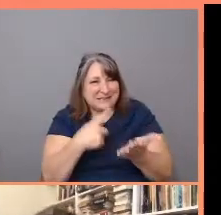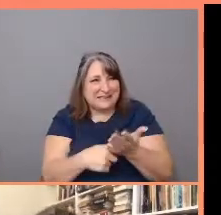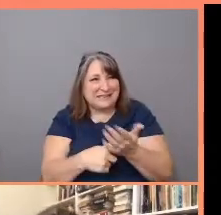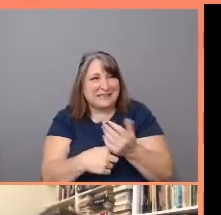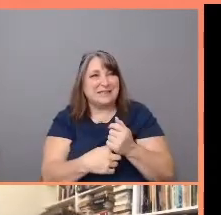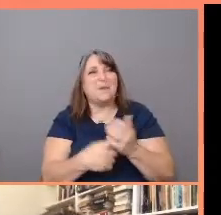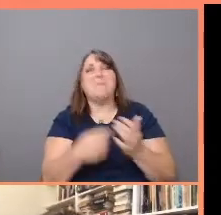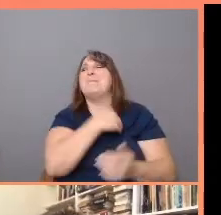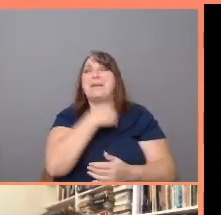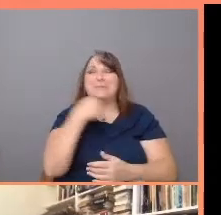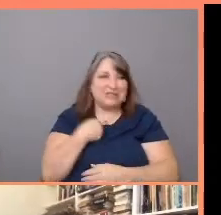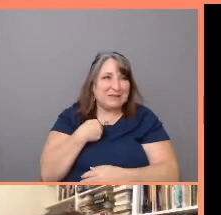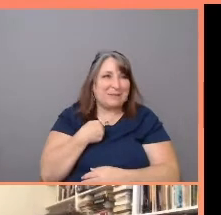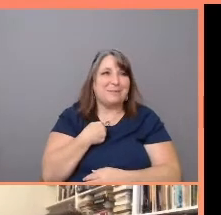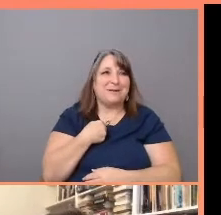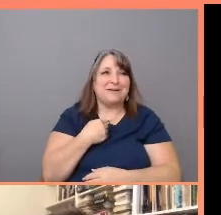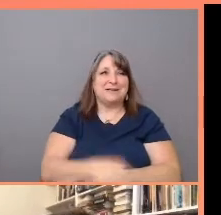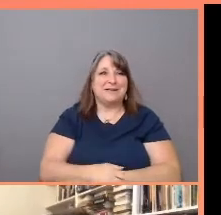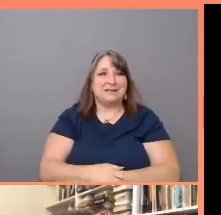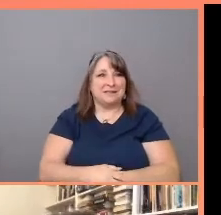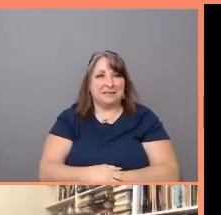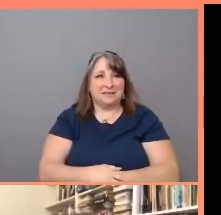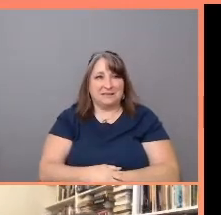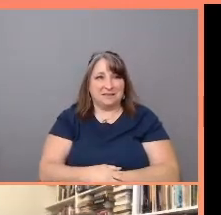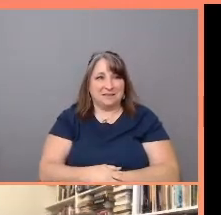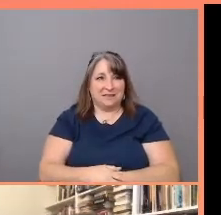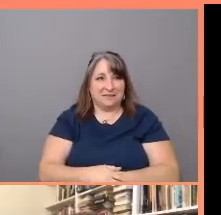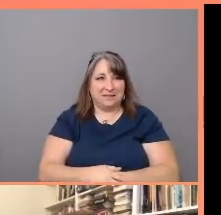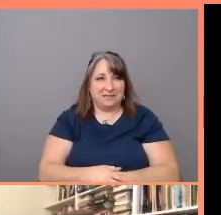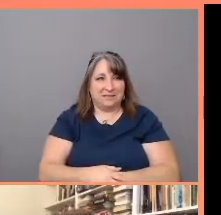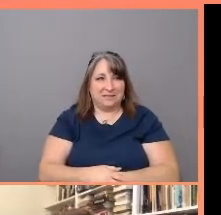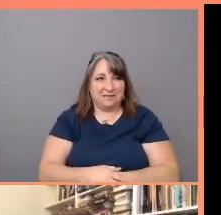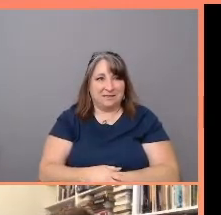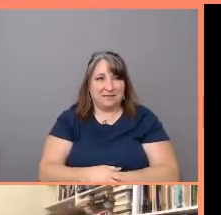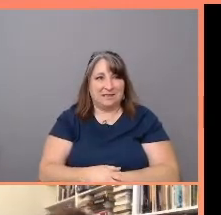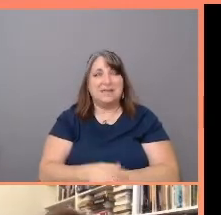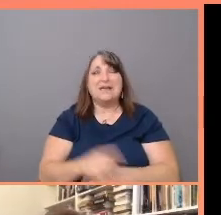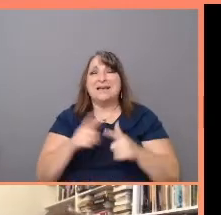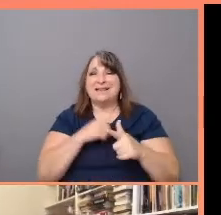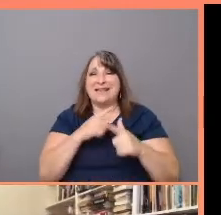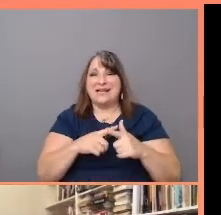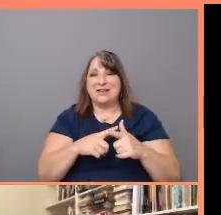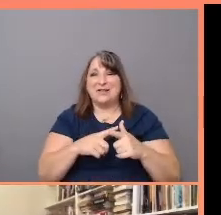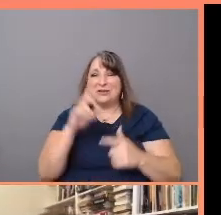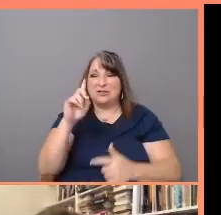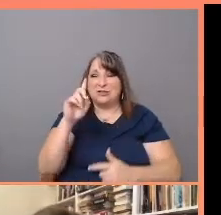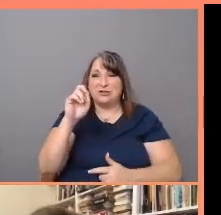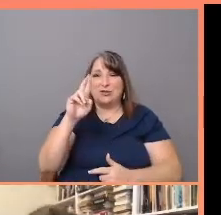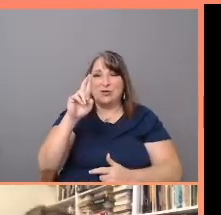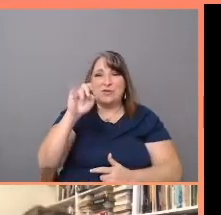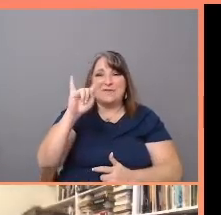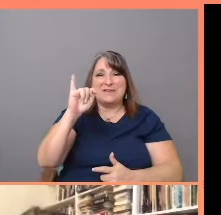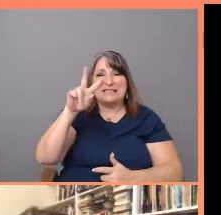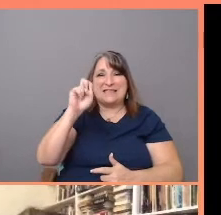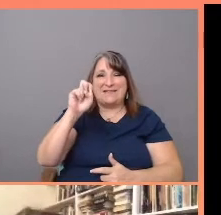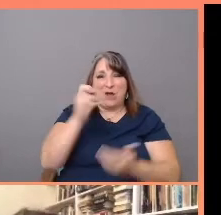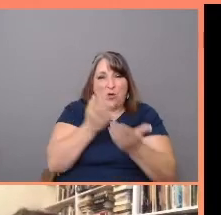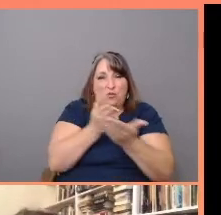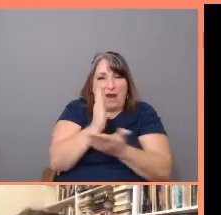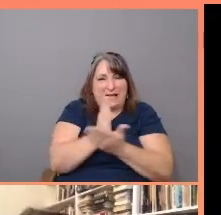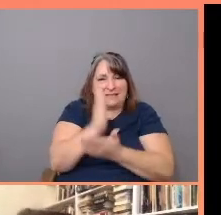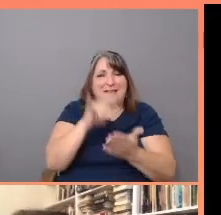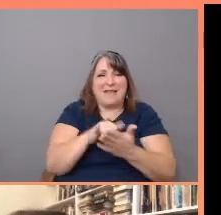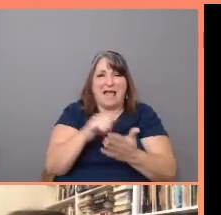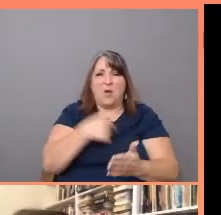which is PBS. And then lastly, derivative rights, which is something that we spend a little bit of time talking